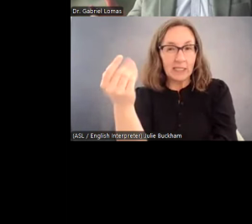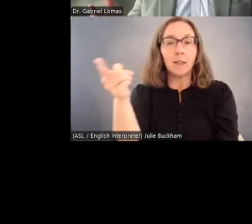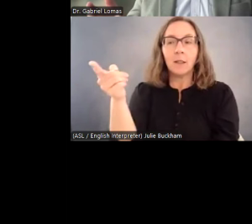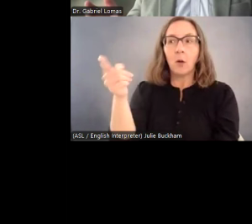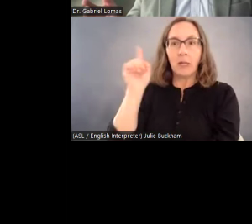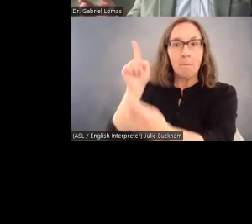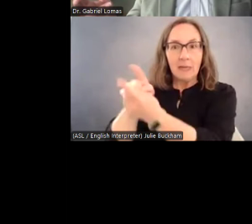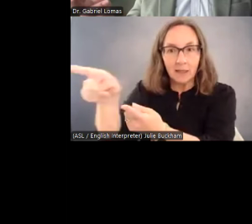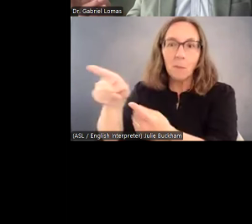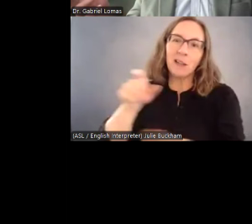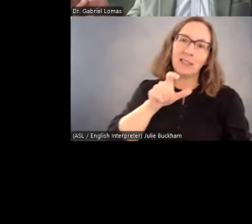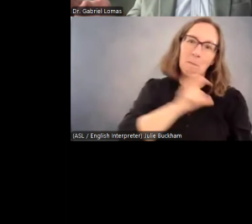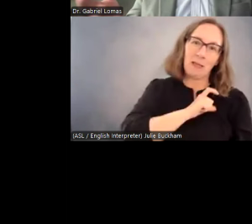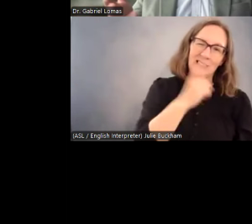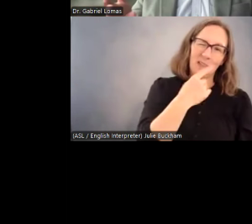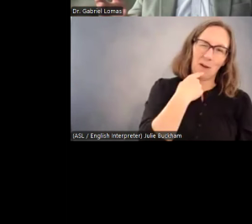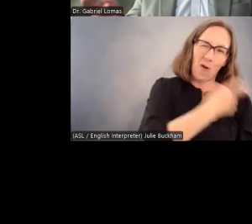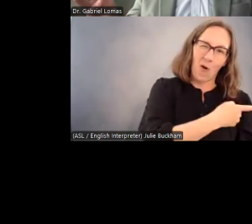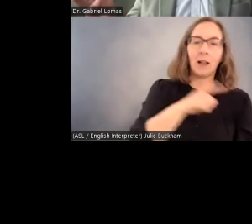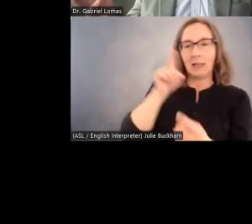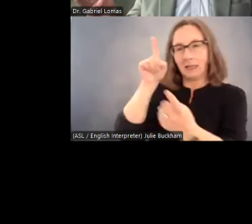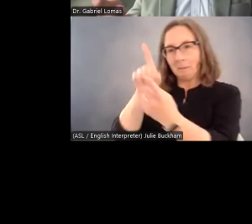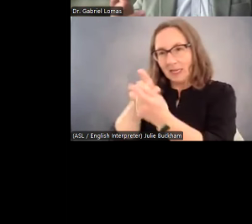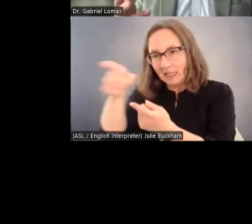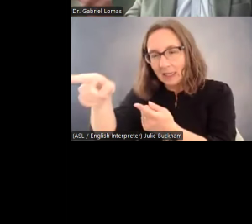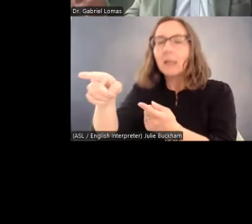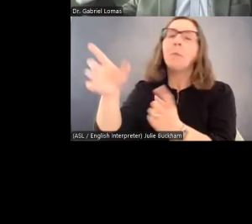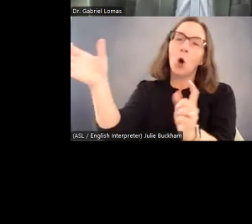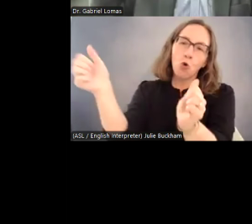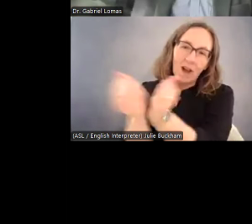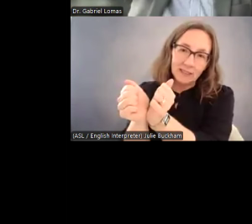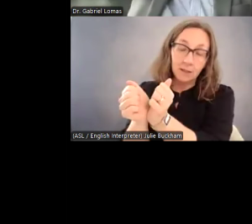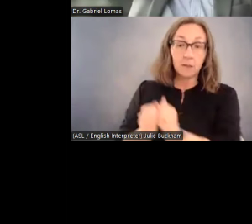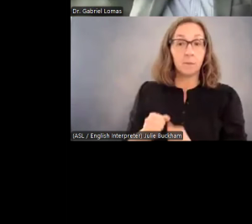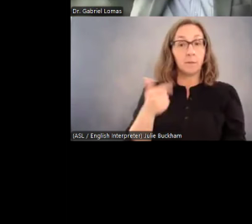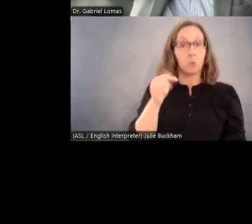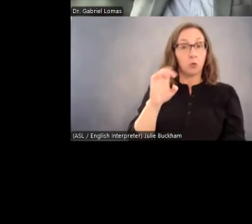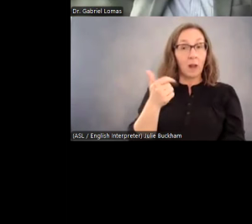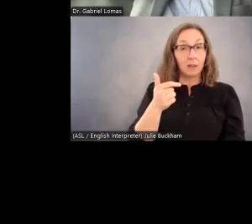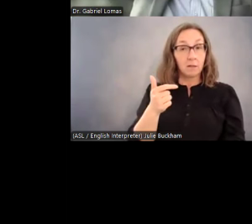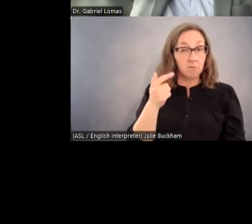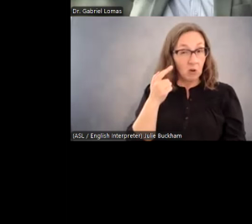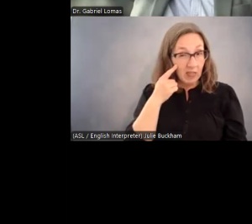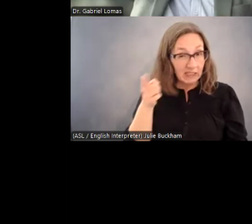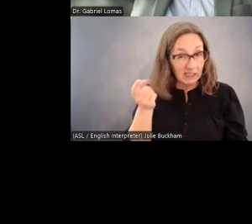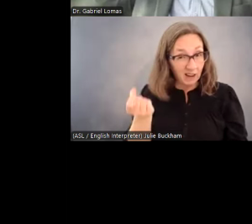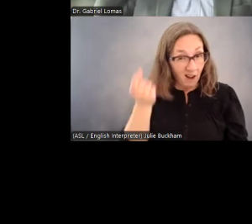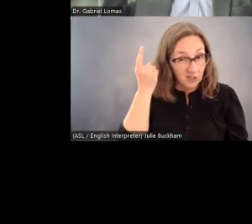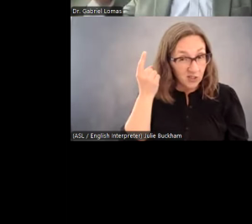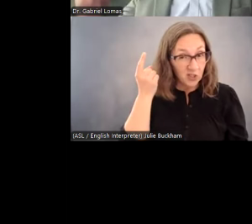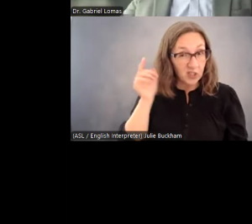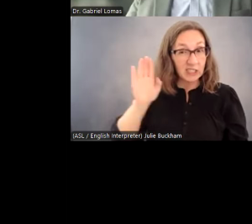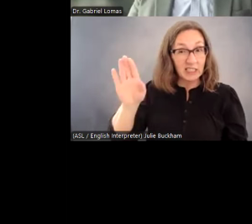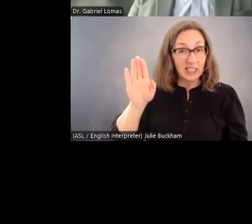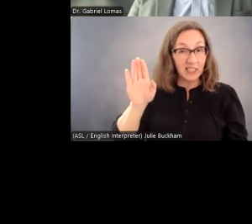arrested. So, does Greg have aces? Do you think Greg understood the gravity of his offense? Could language